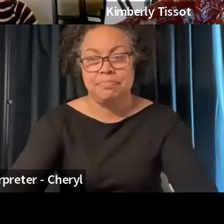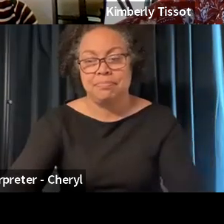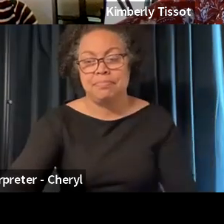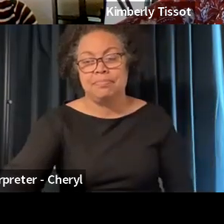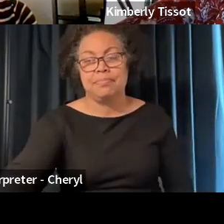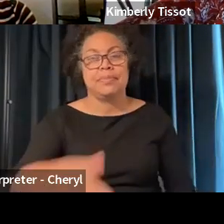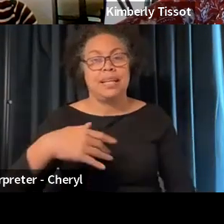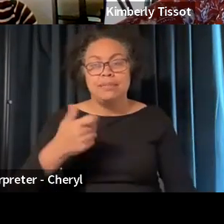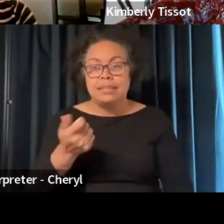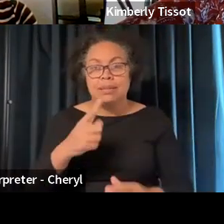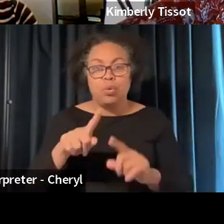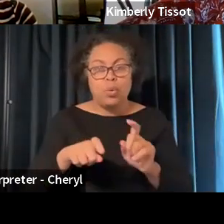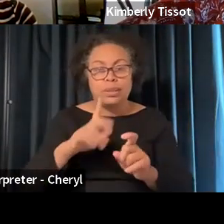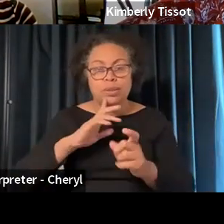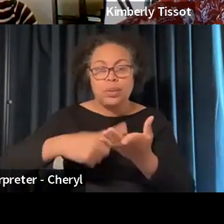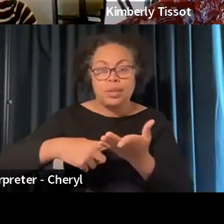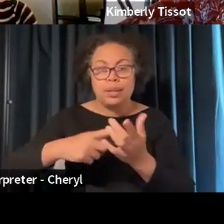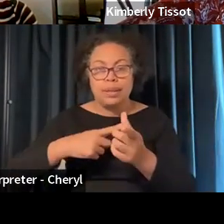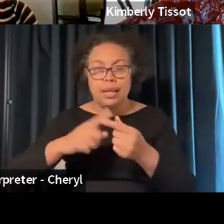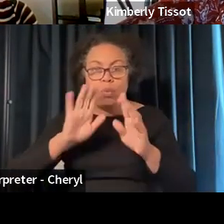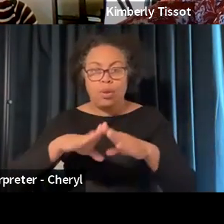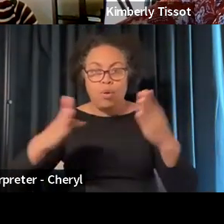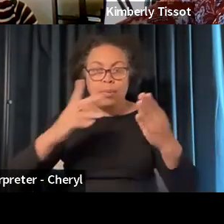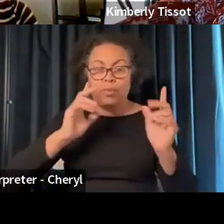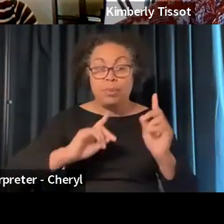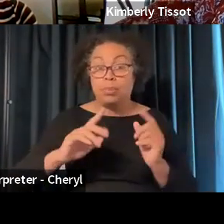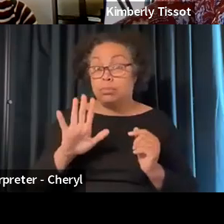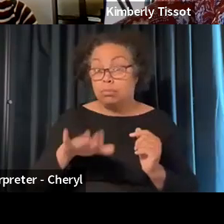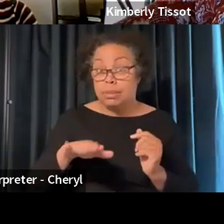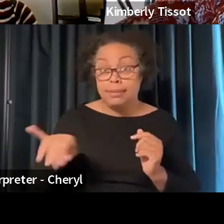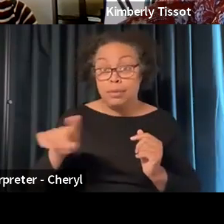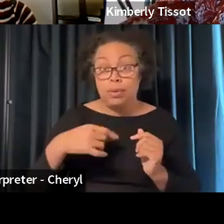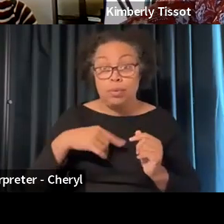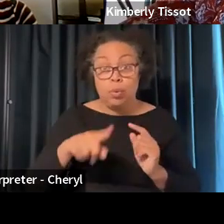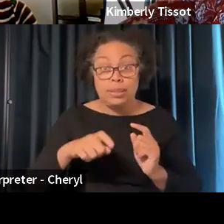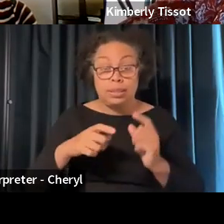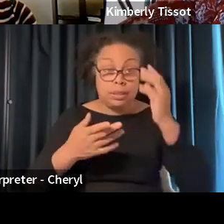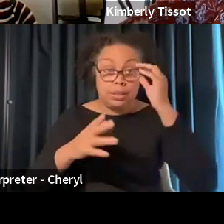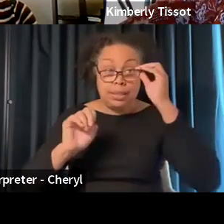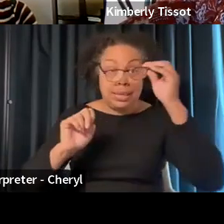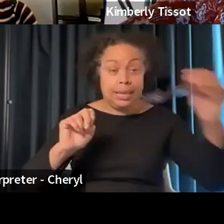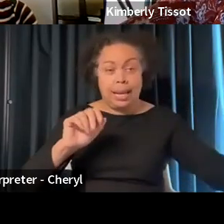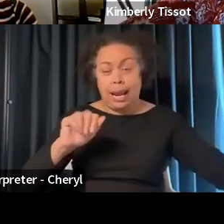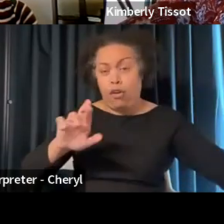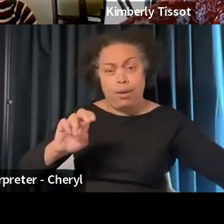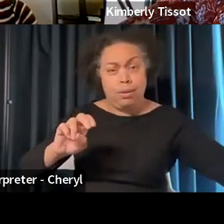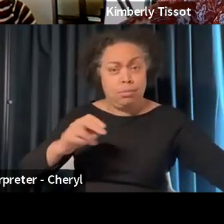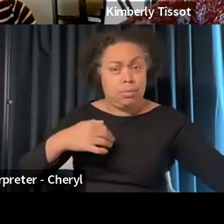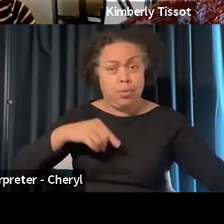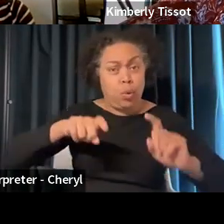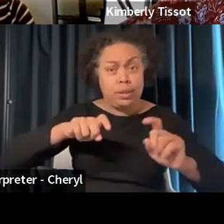all to see if you have any questions for the youth panel. Aaron, do you want to kick us off?